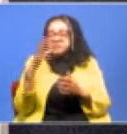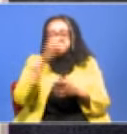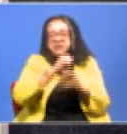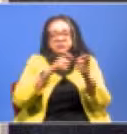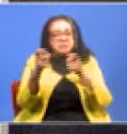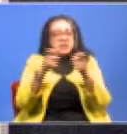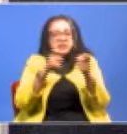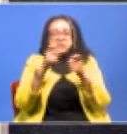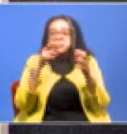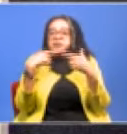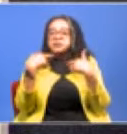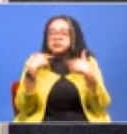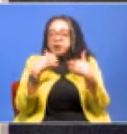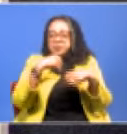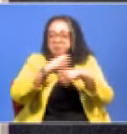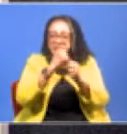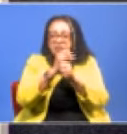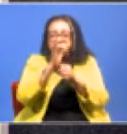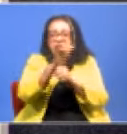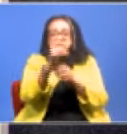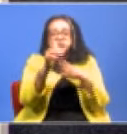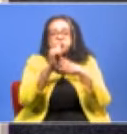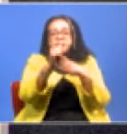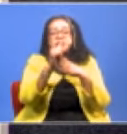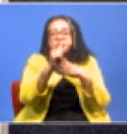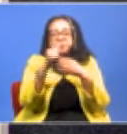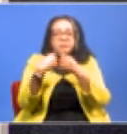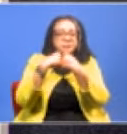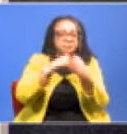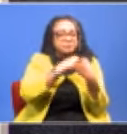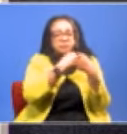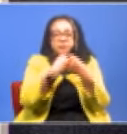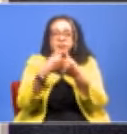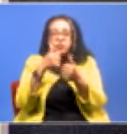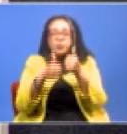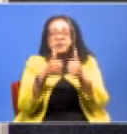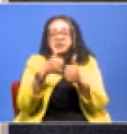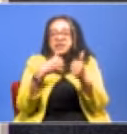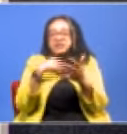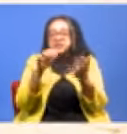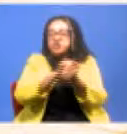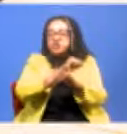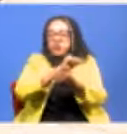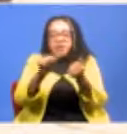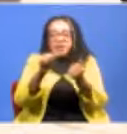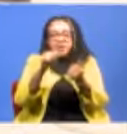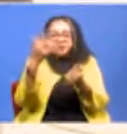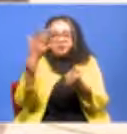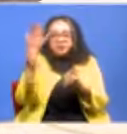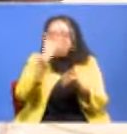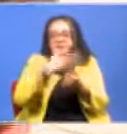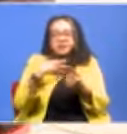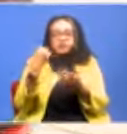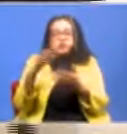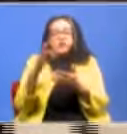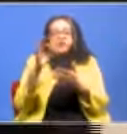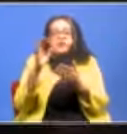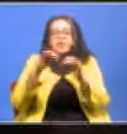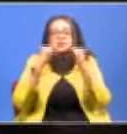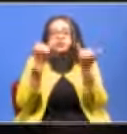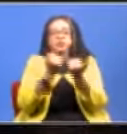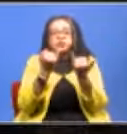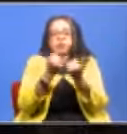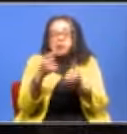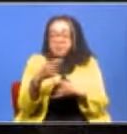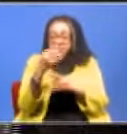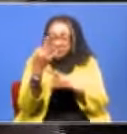university, resulting in leadership wrangles which have dented the reputation of the institution. The council says the three-month suspension will give it